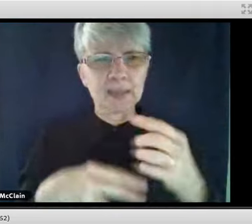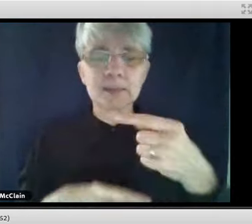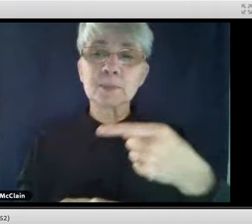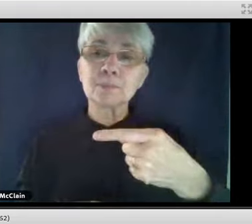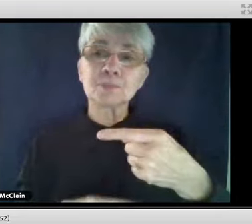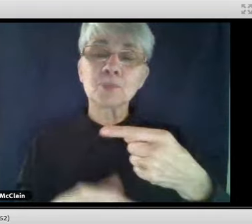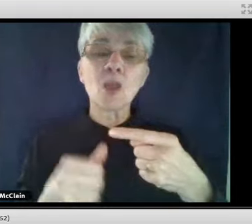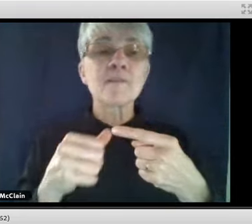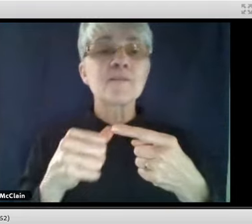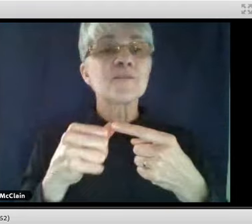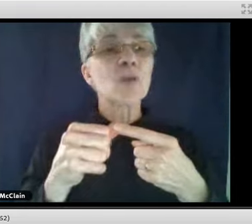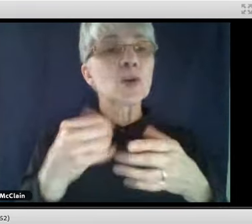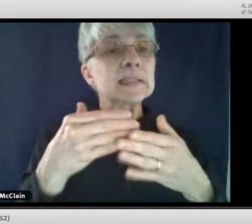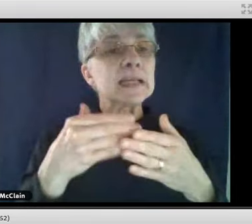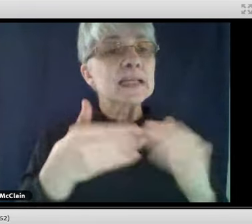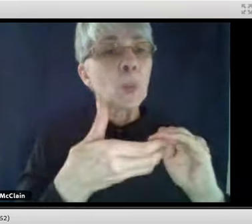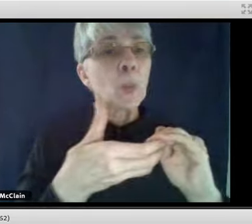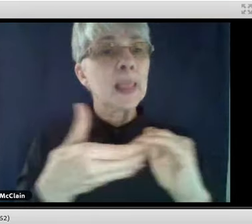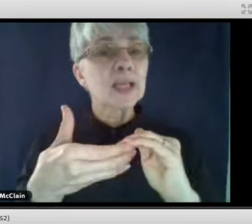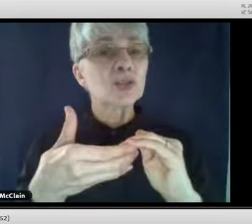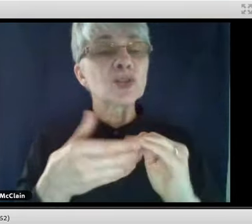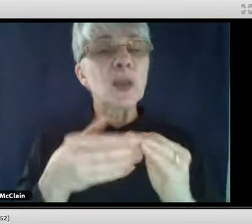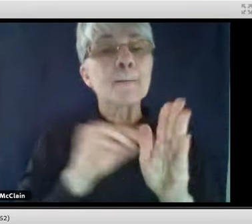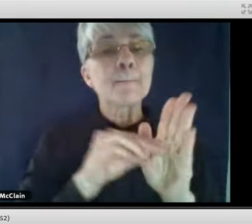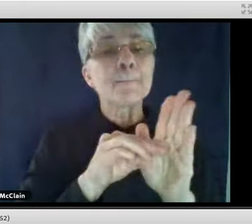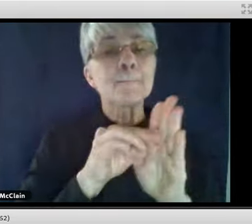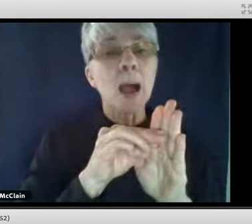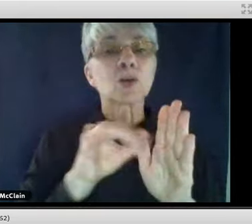all, it's an entity relationship model developed by the